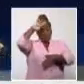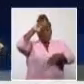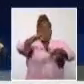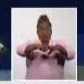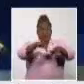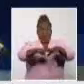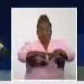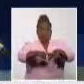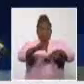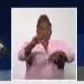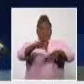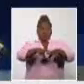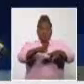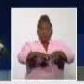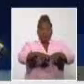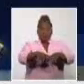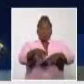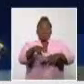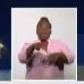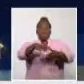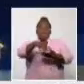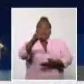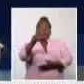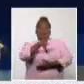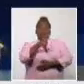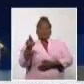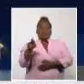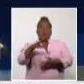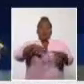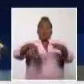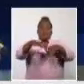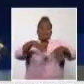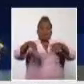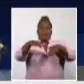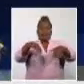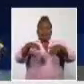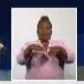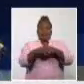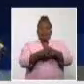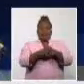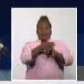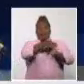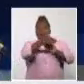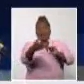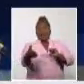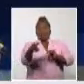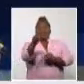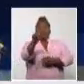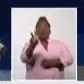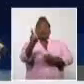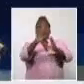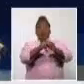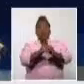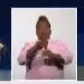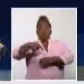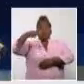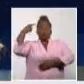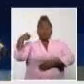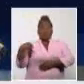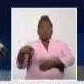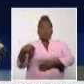2,543 patients had been admitted to Cuban hospitals. In surveillance, 58, in suspects,